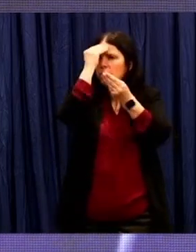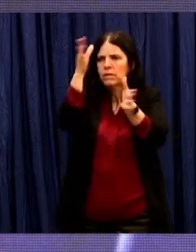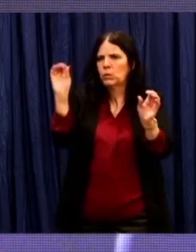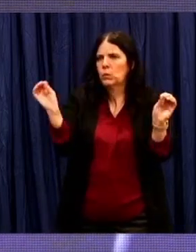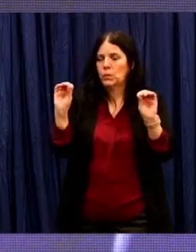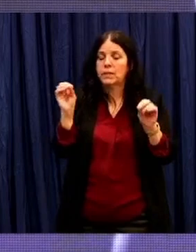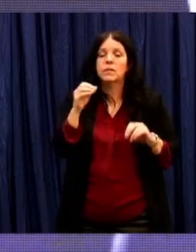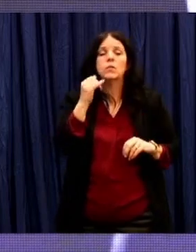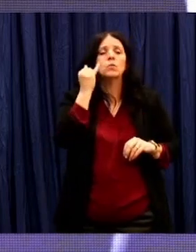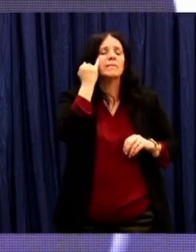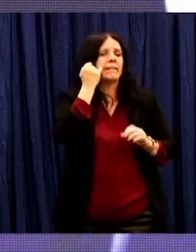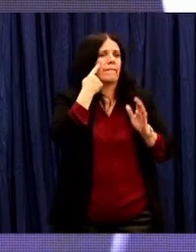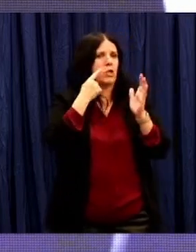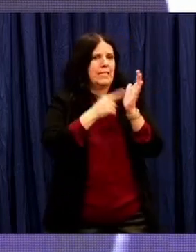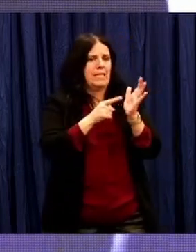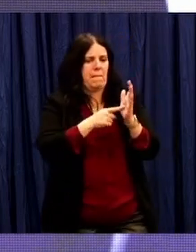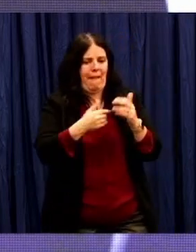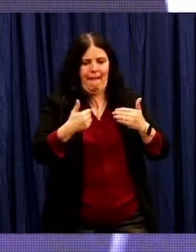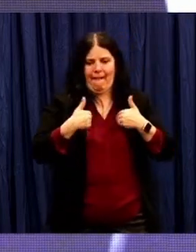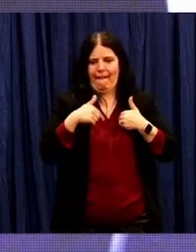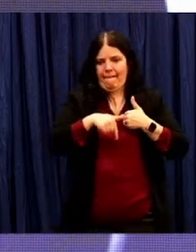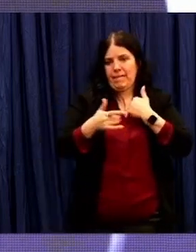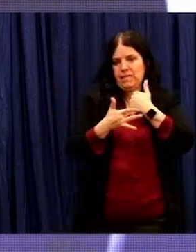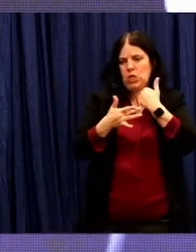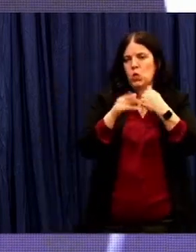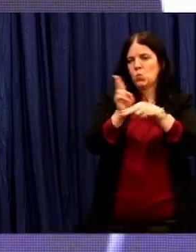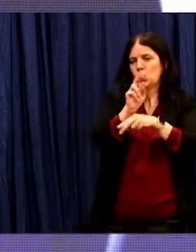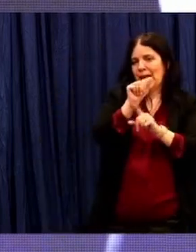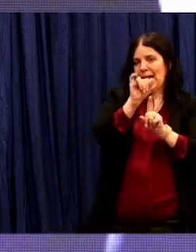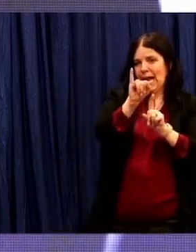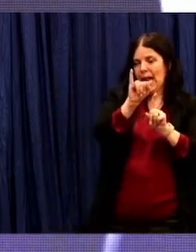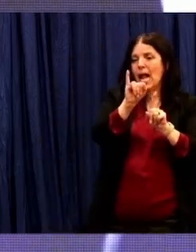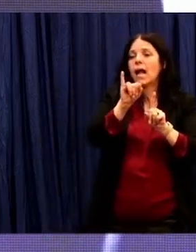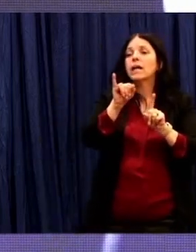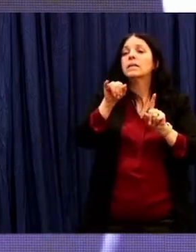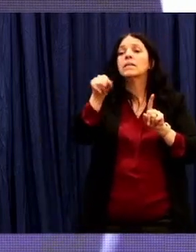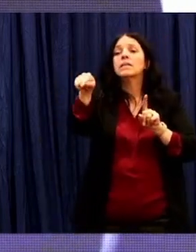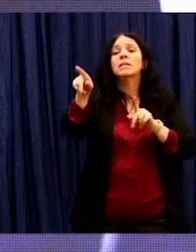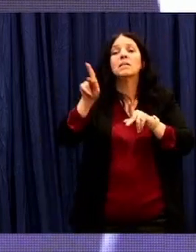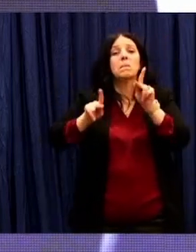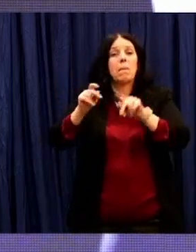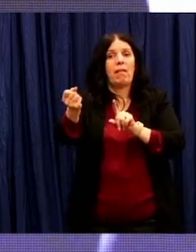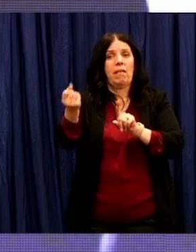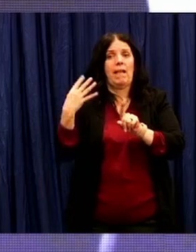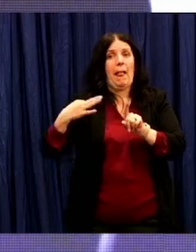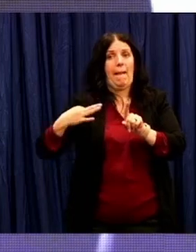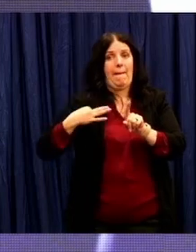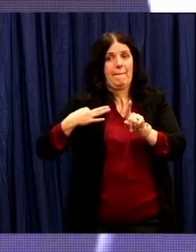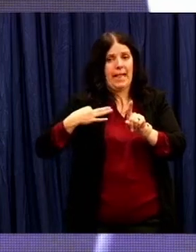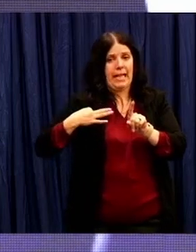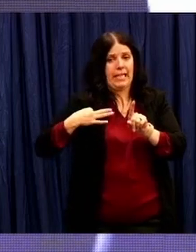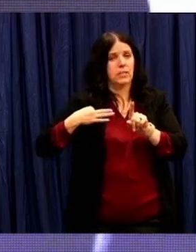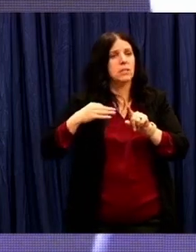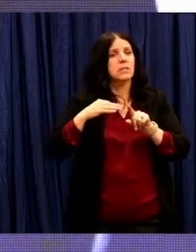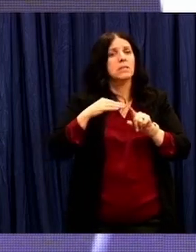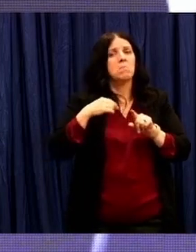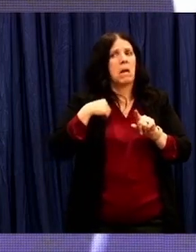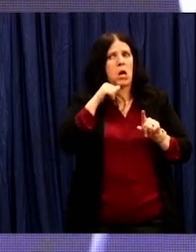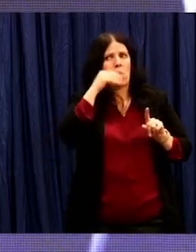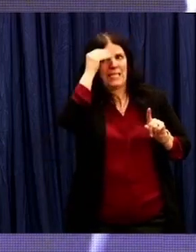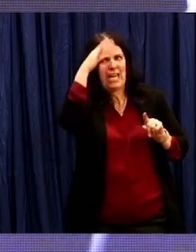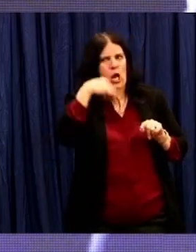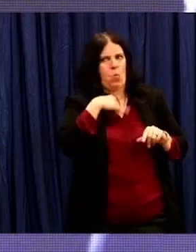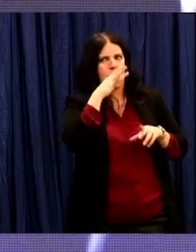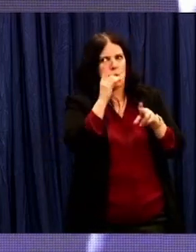AI to screen applicant resumes, but not telling the applicants their resumes will be screened by AI, then